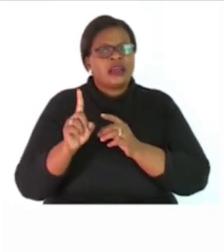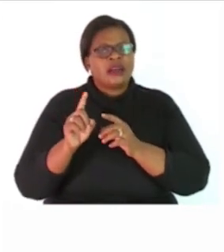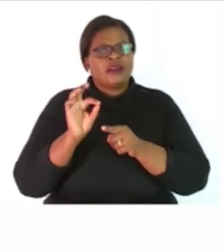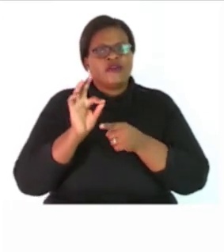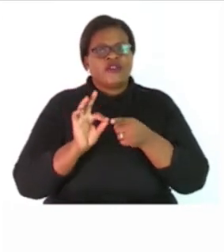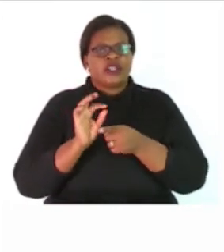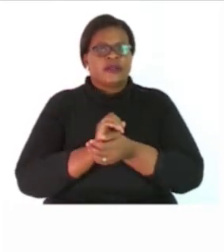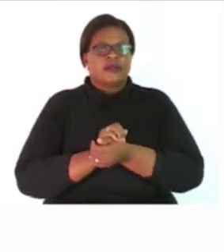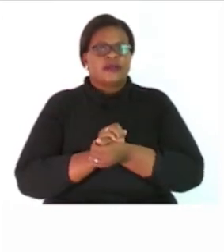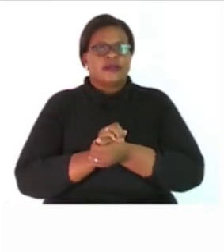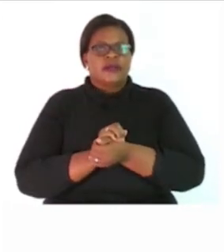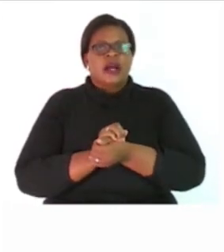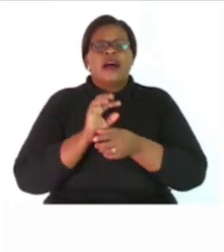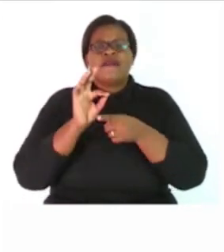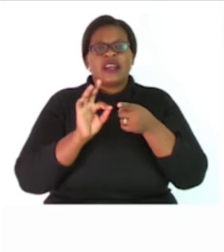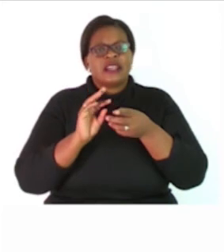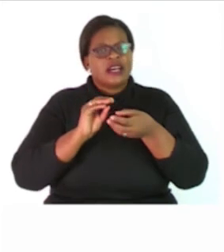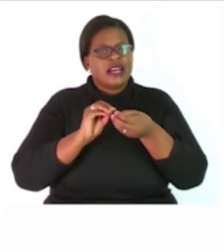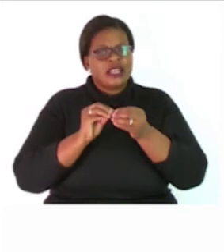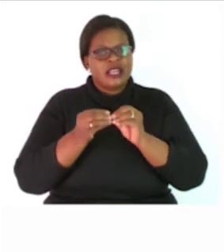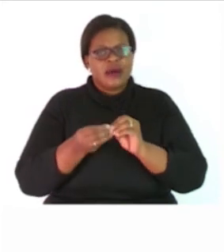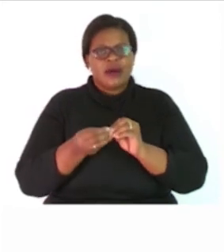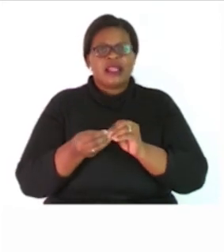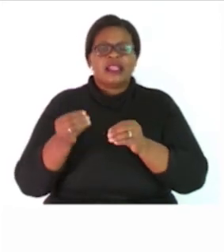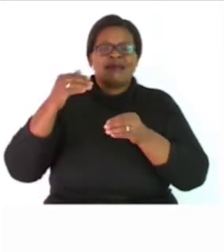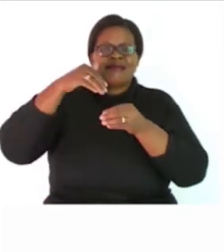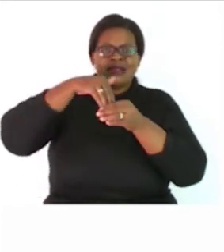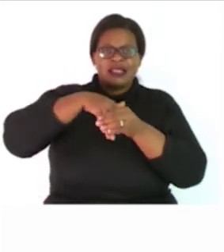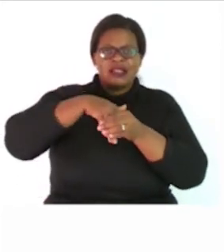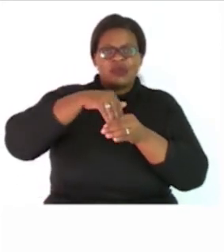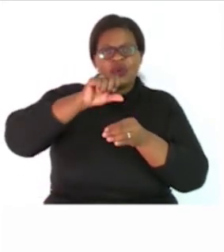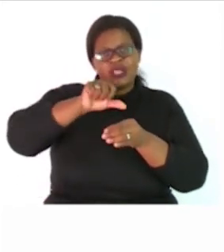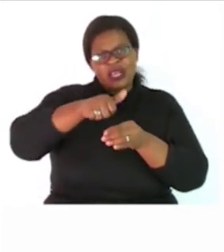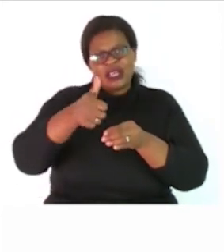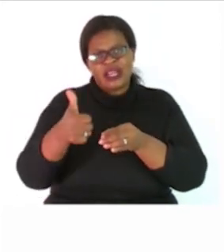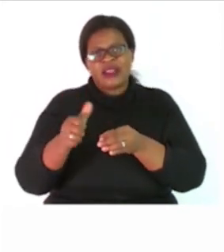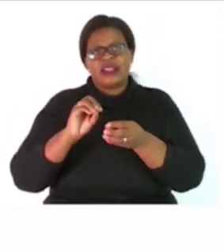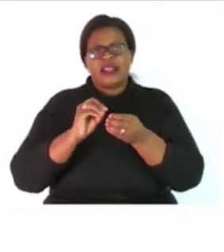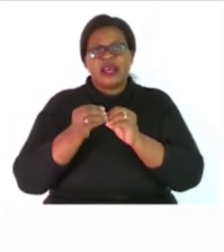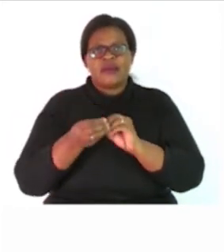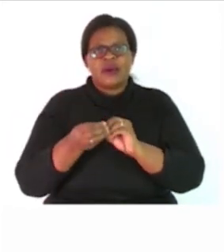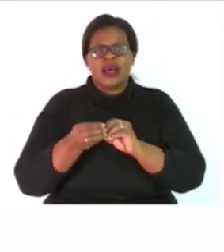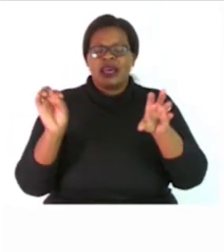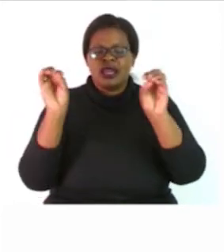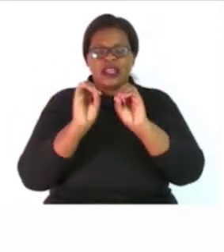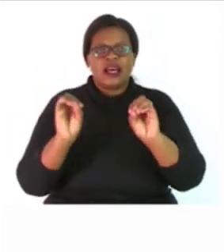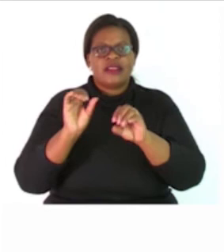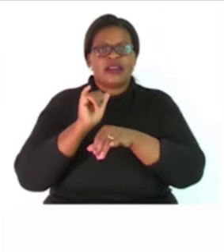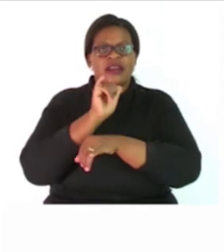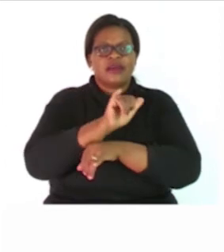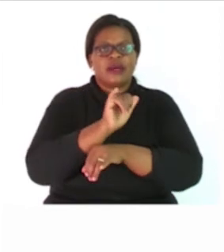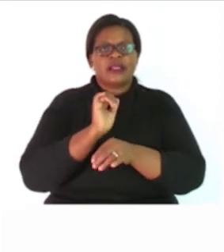A factor is a number that can go into a certain number without a